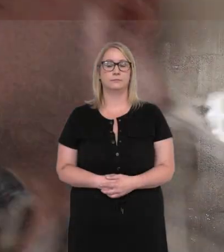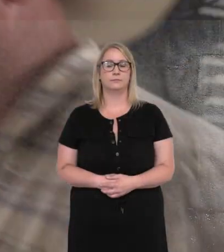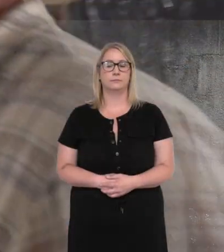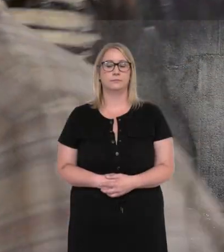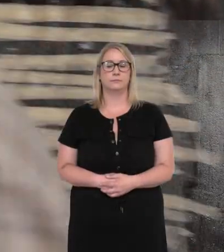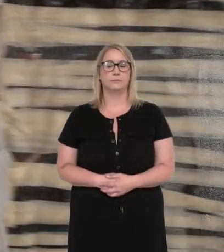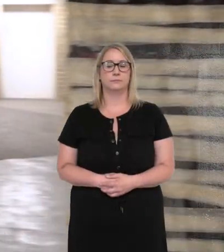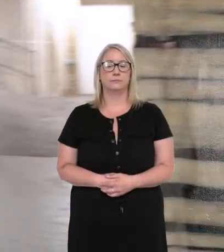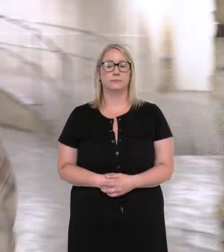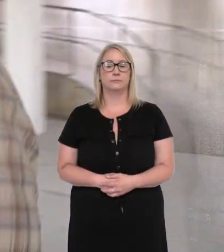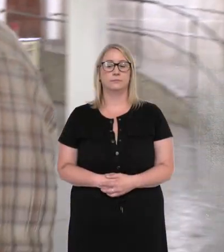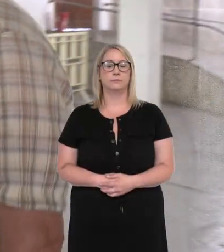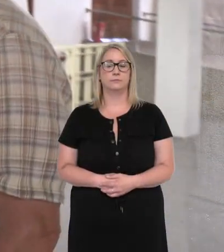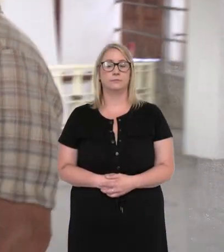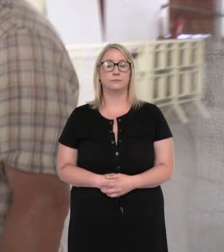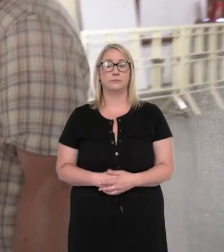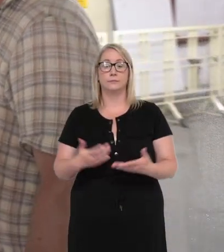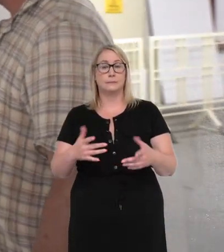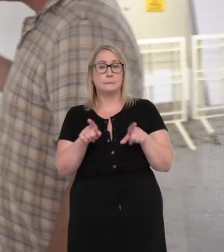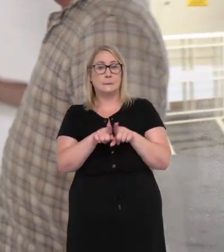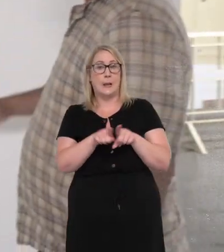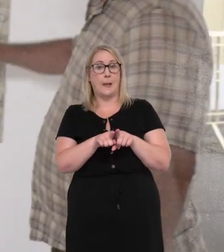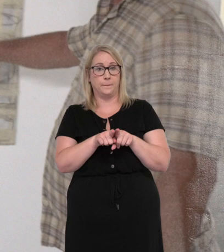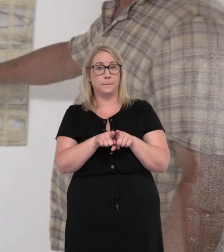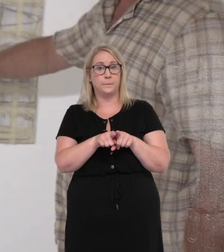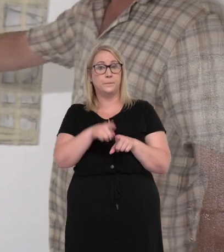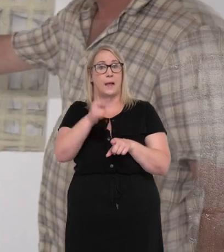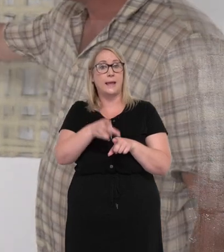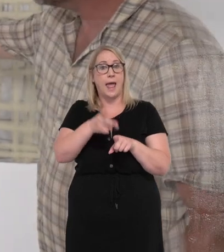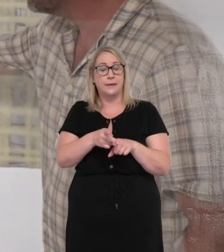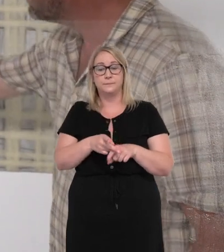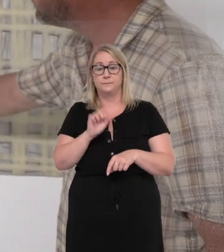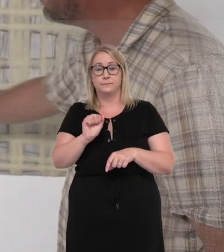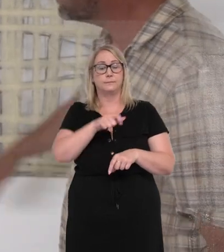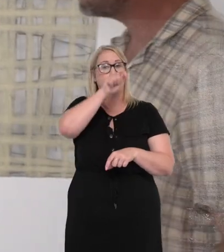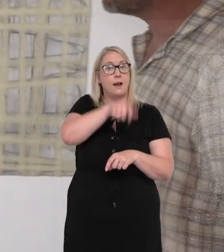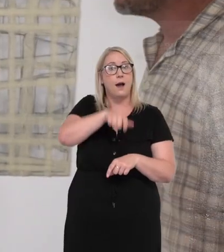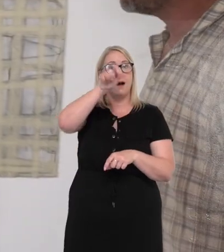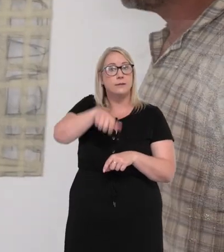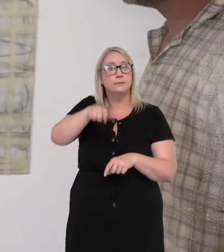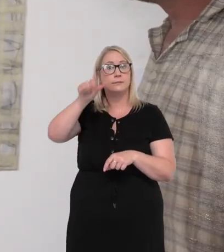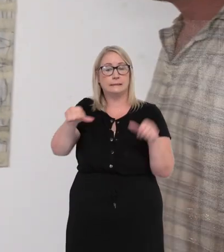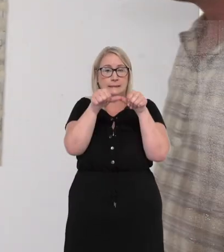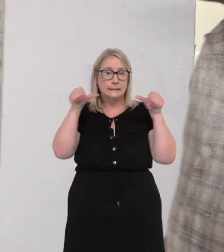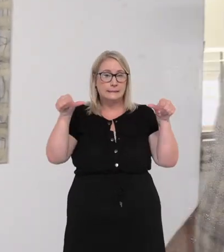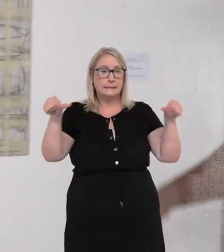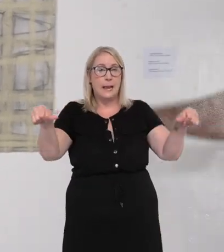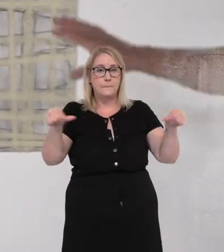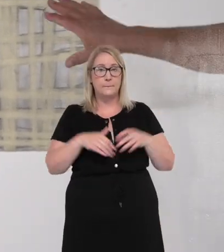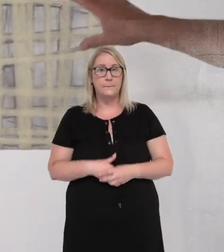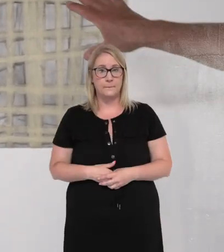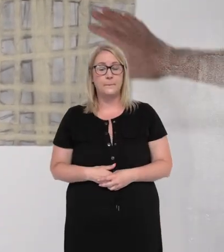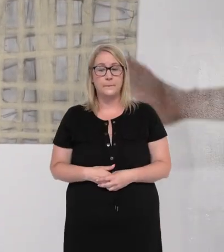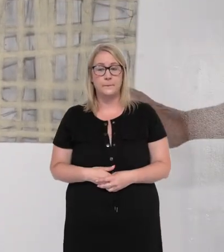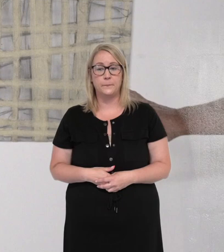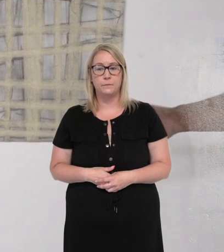and we can see again the same use of gridded lines and masking tape.